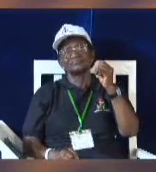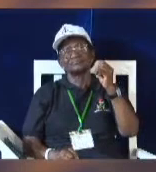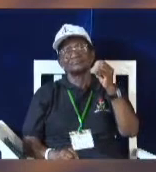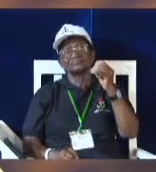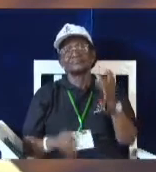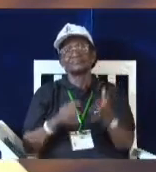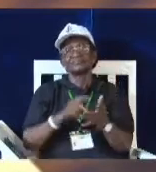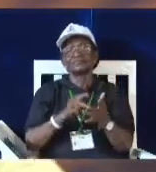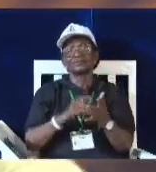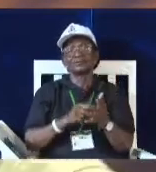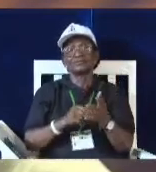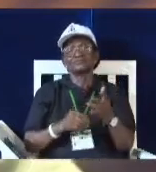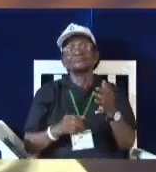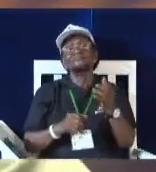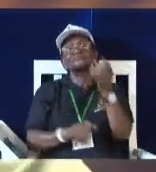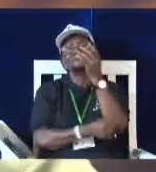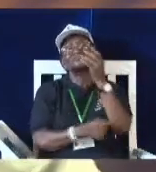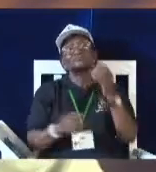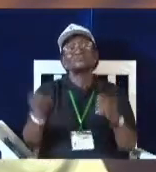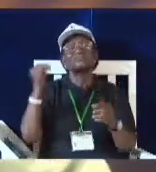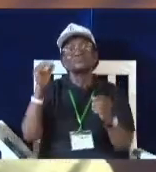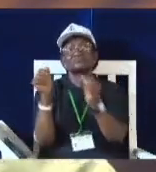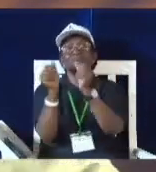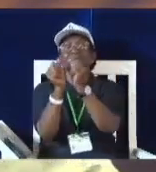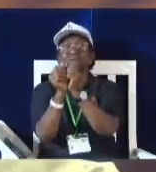Paul and Silas were chained,